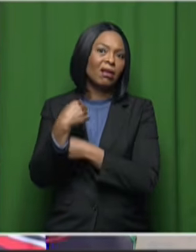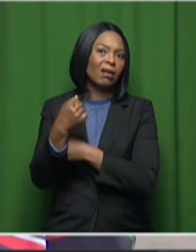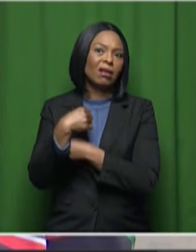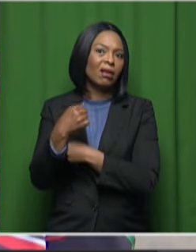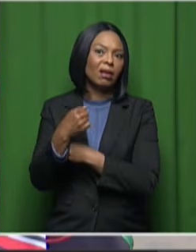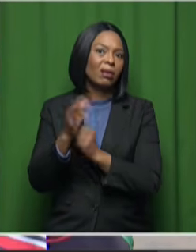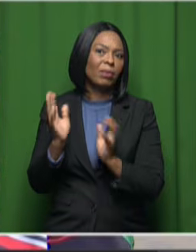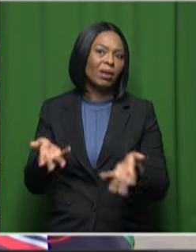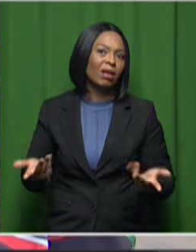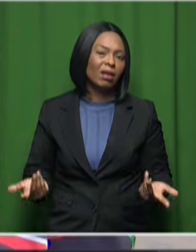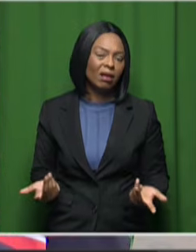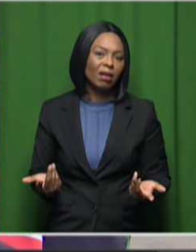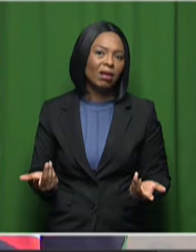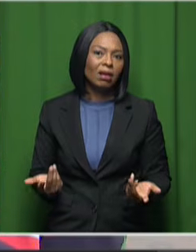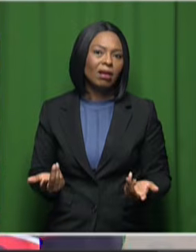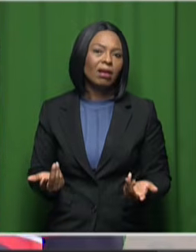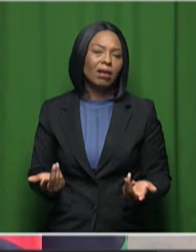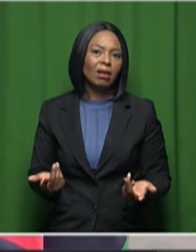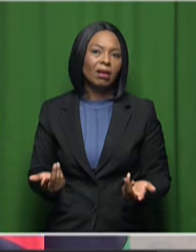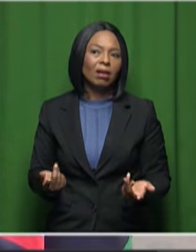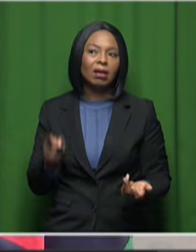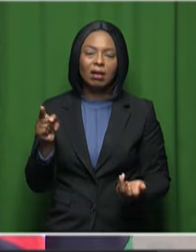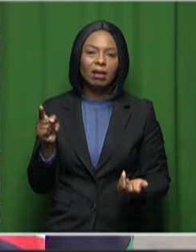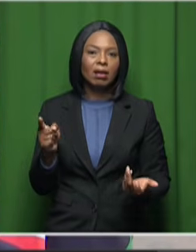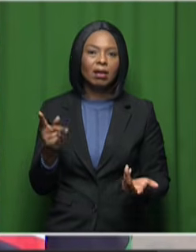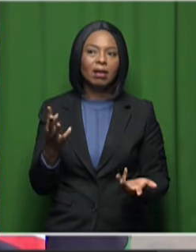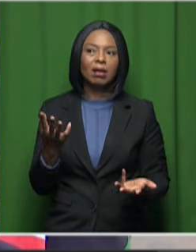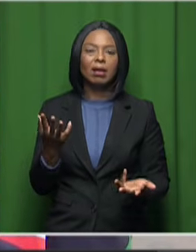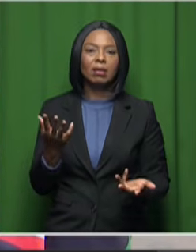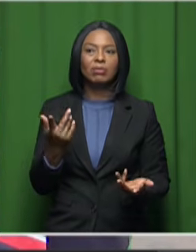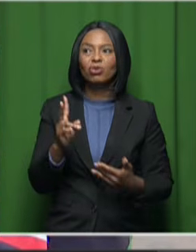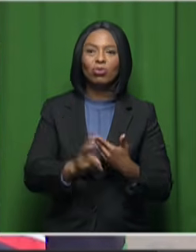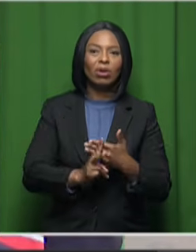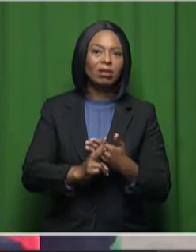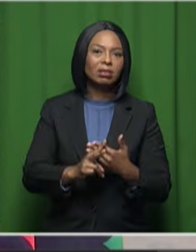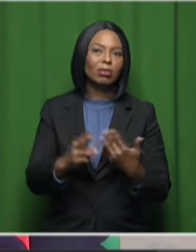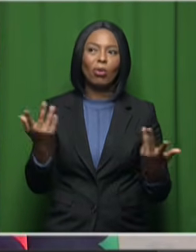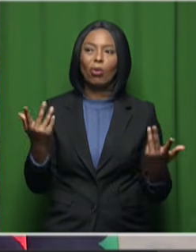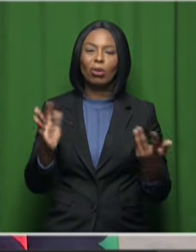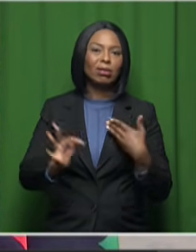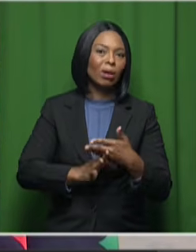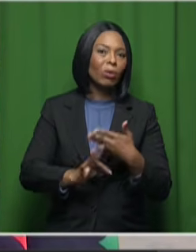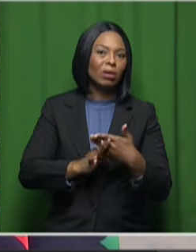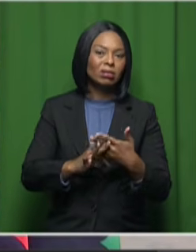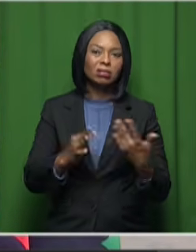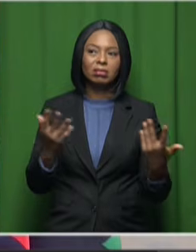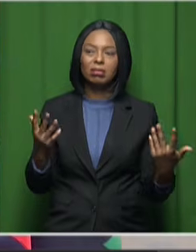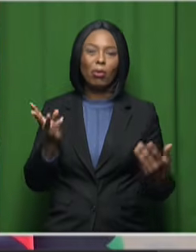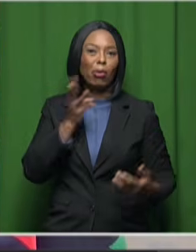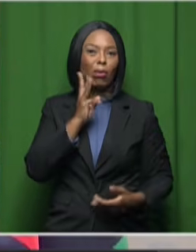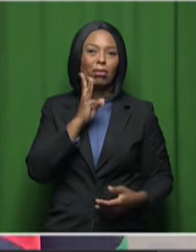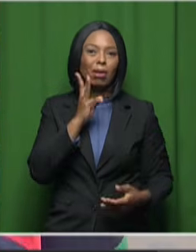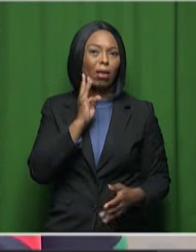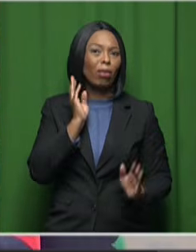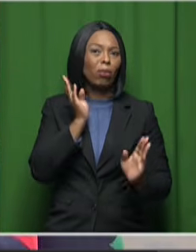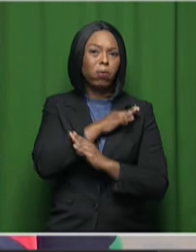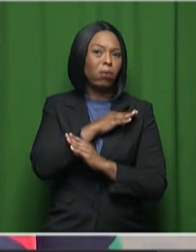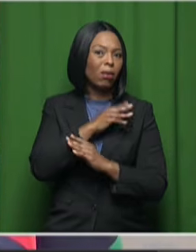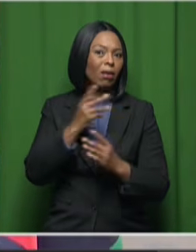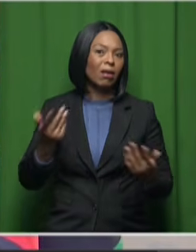the water, they'll be on the taps, maybe after 2 weeks, after 3 weeks, but there's no water at the